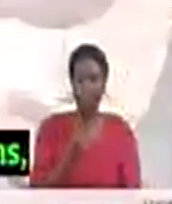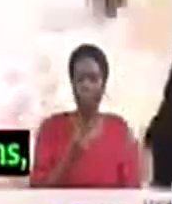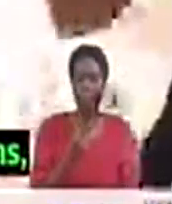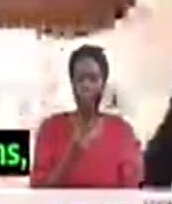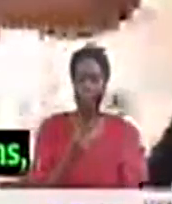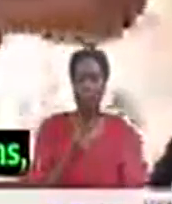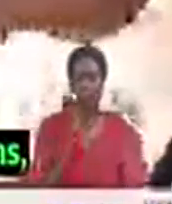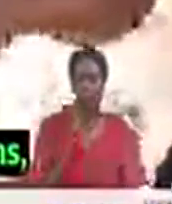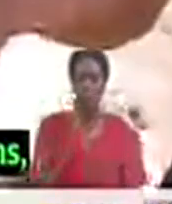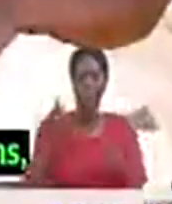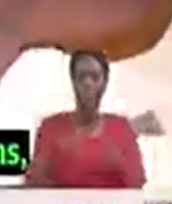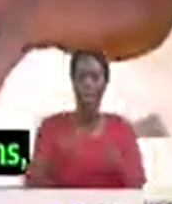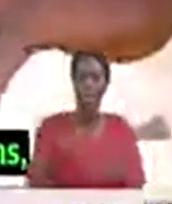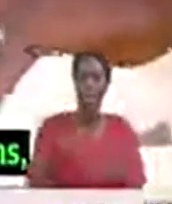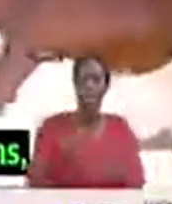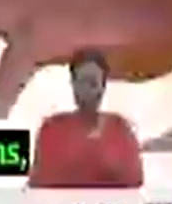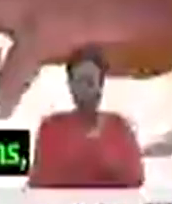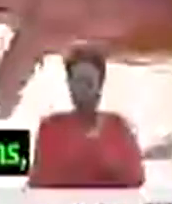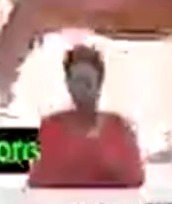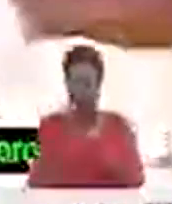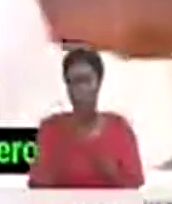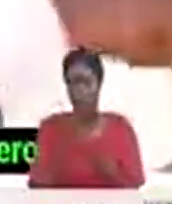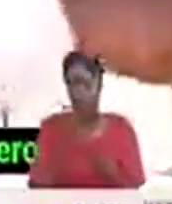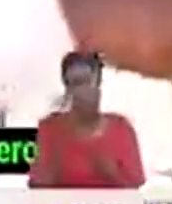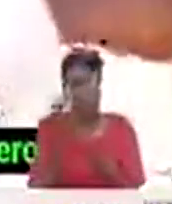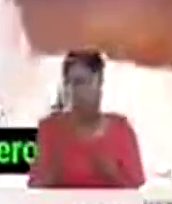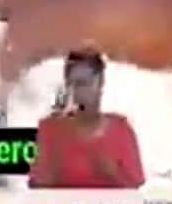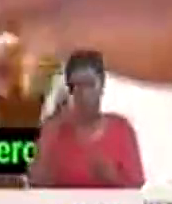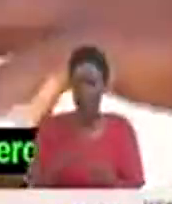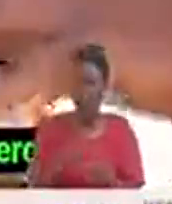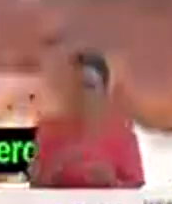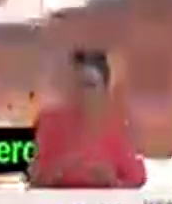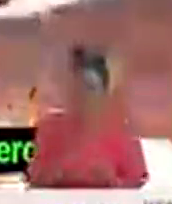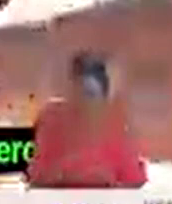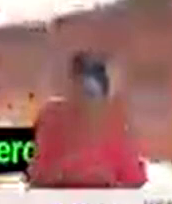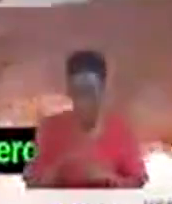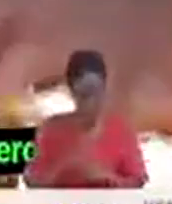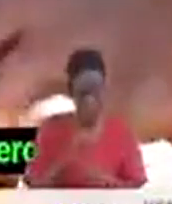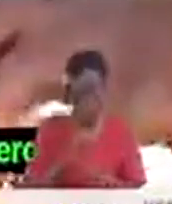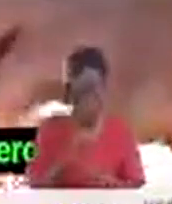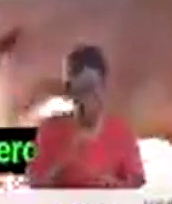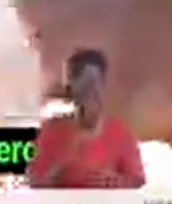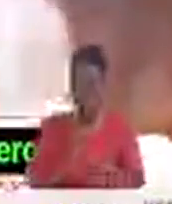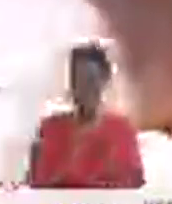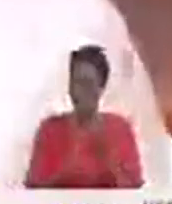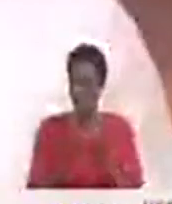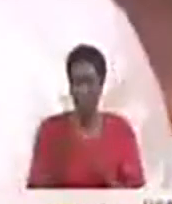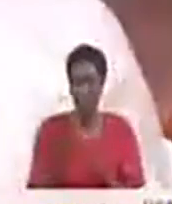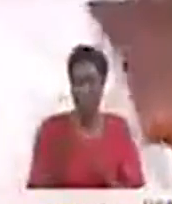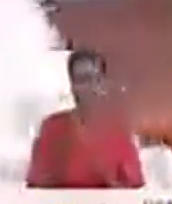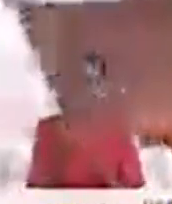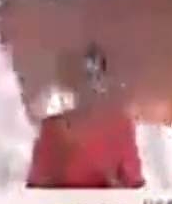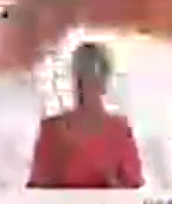face. Because he had people left who bend without order. He would fight to the end